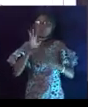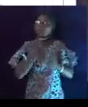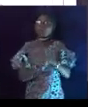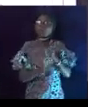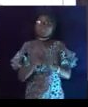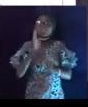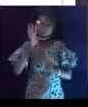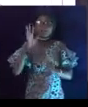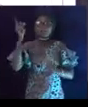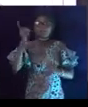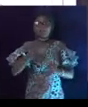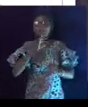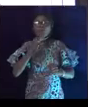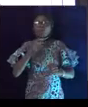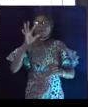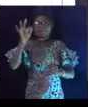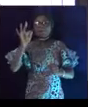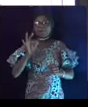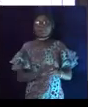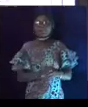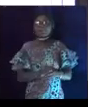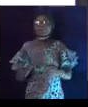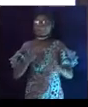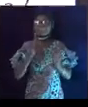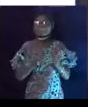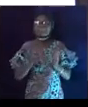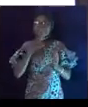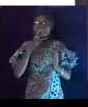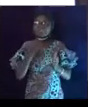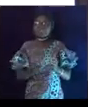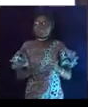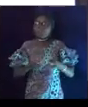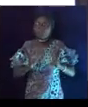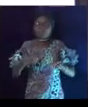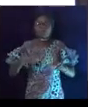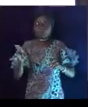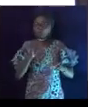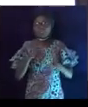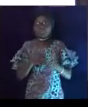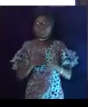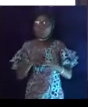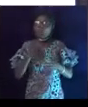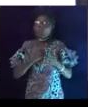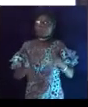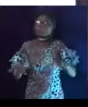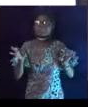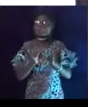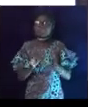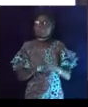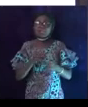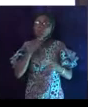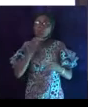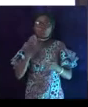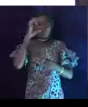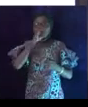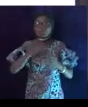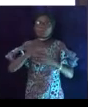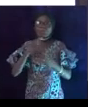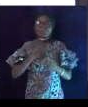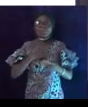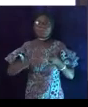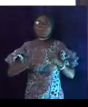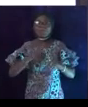related. In our last lesson, we added 32, so here we will subtract 32. In our last lesson, we multiplied by